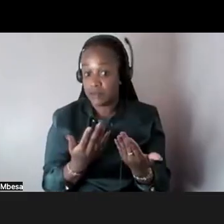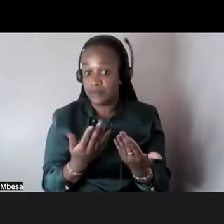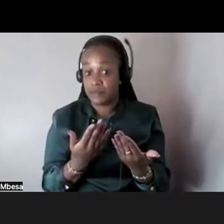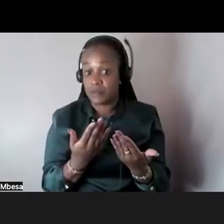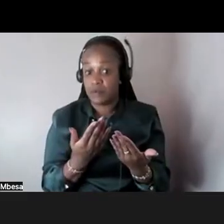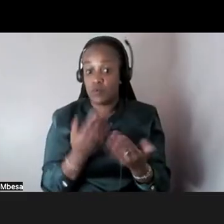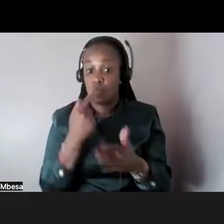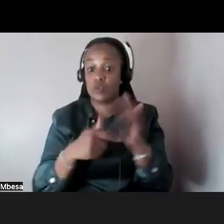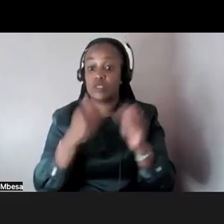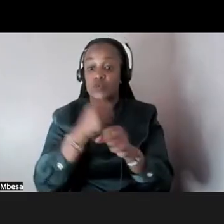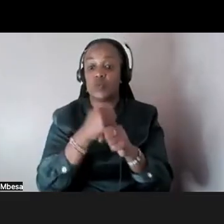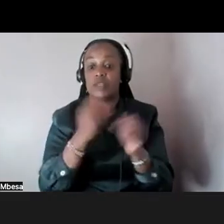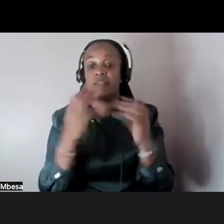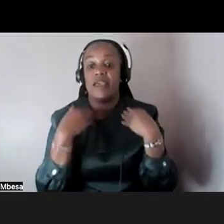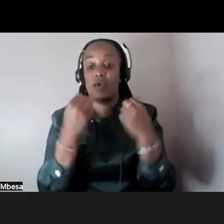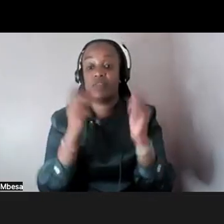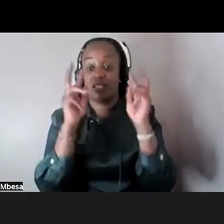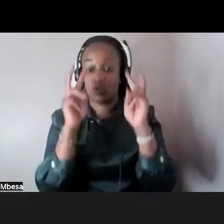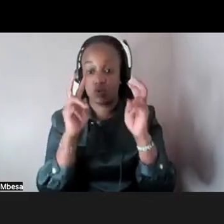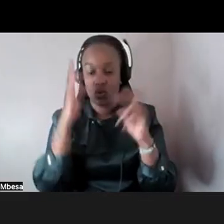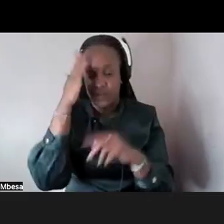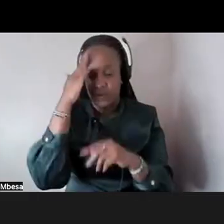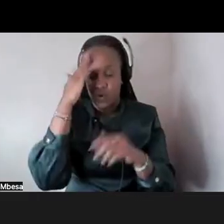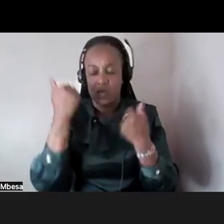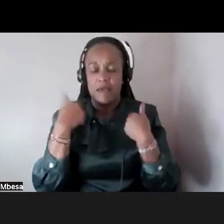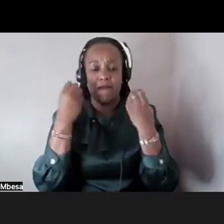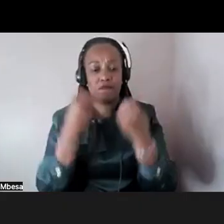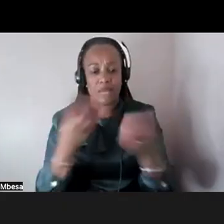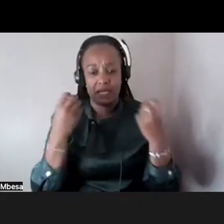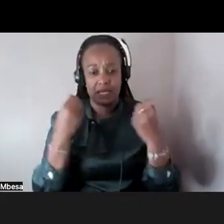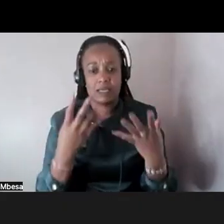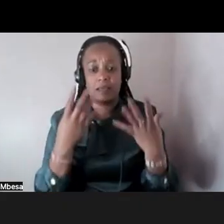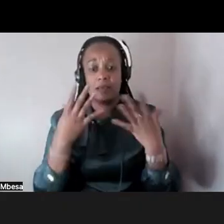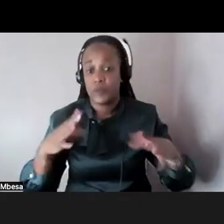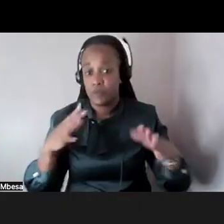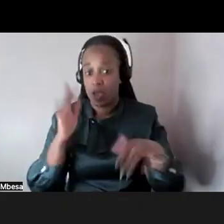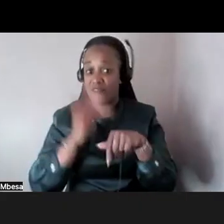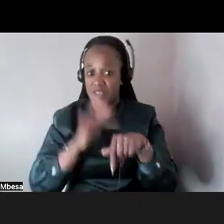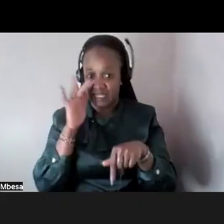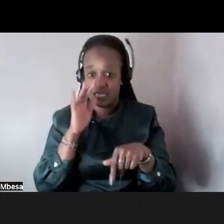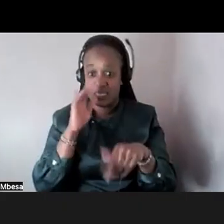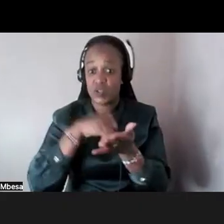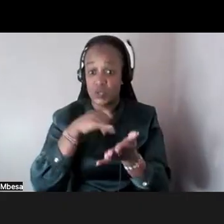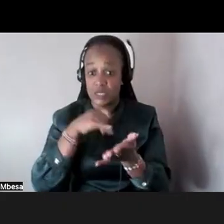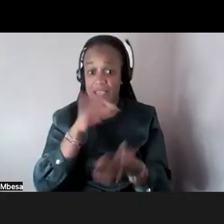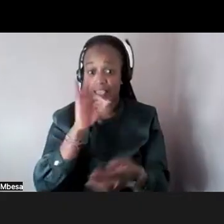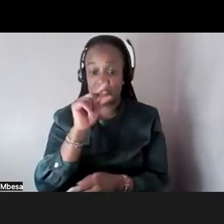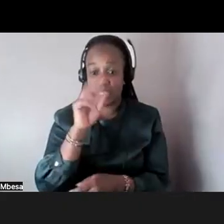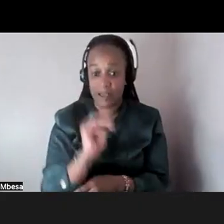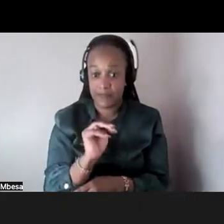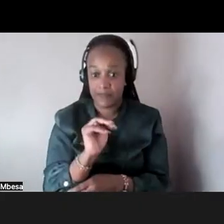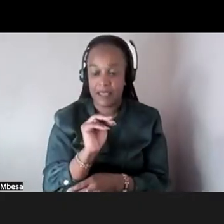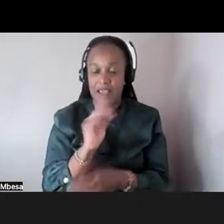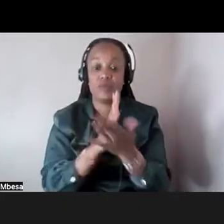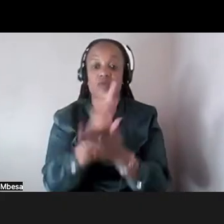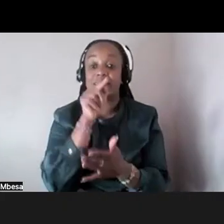issues, we know that there are a lot of people who are already affected by different health problems, including FGM. And in the case of FGM,